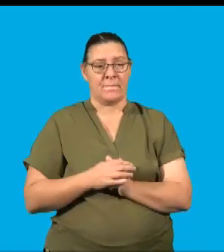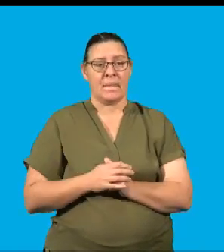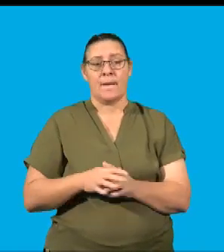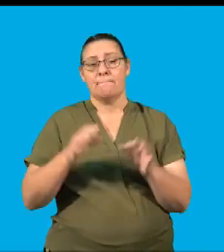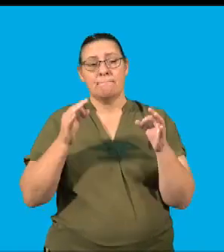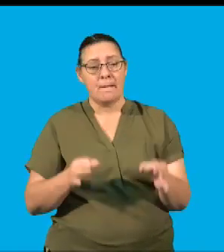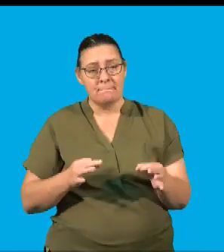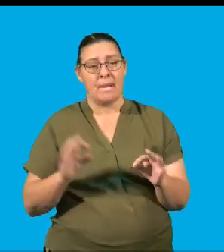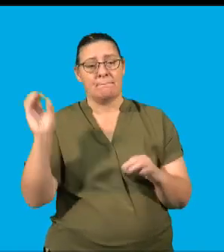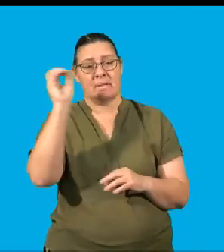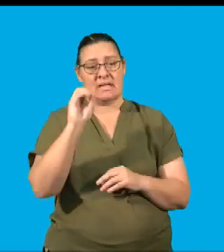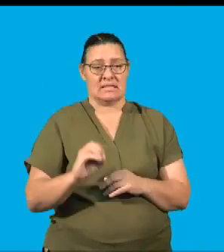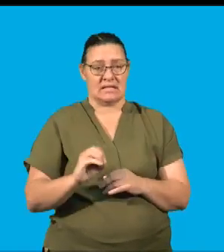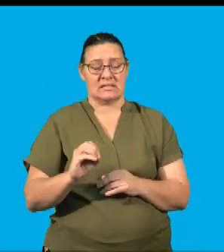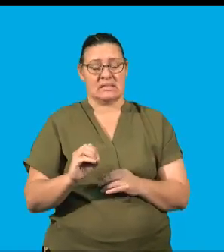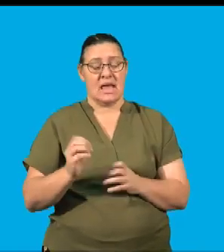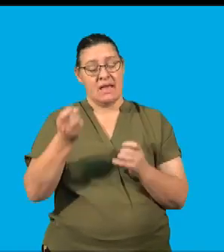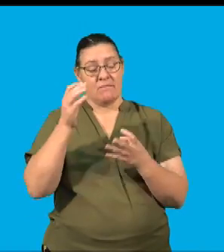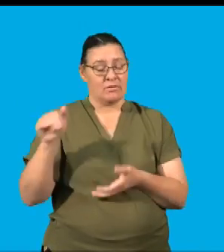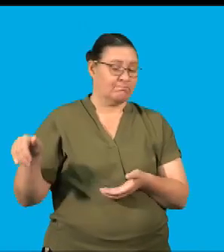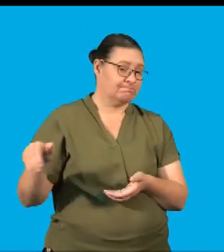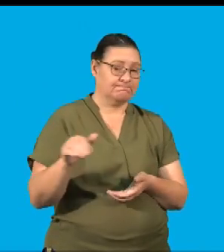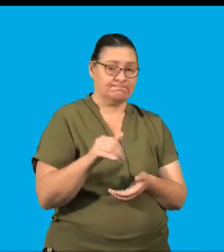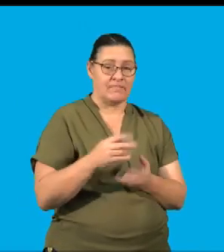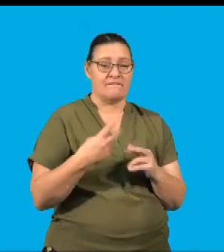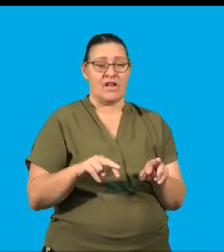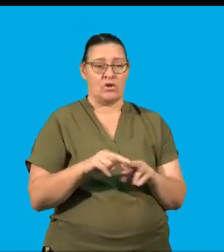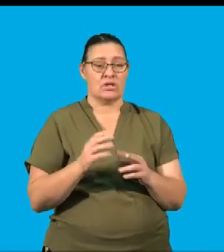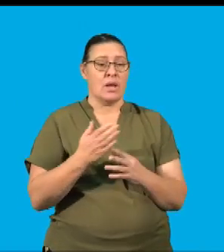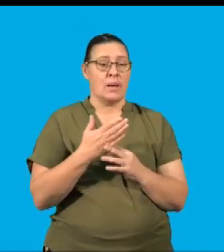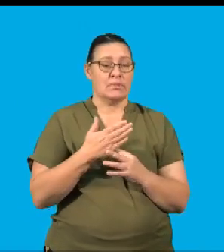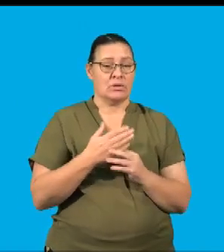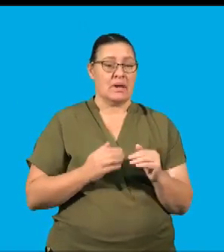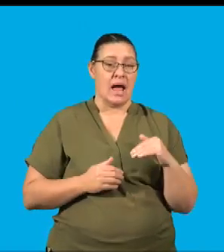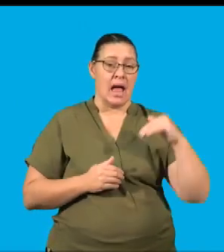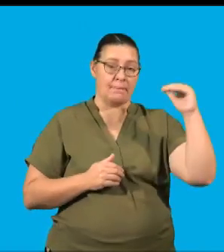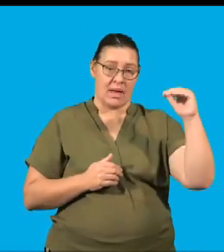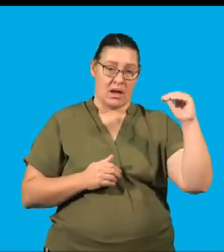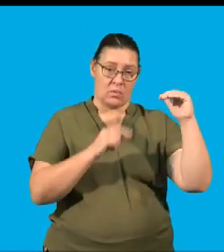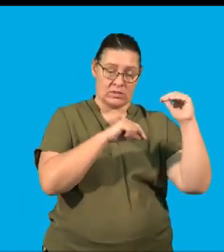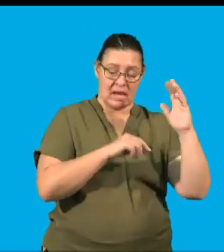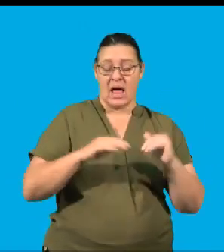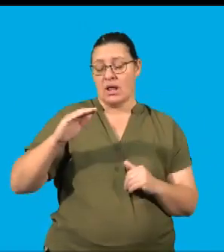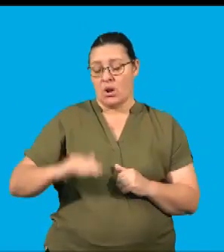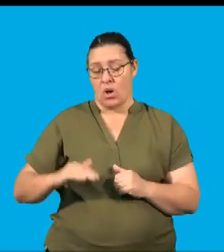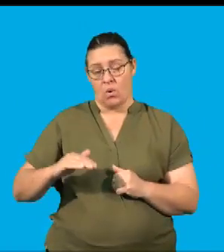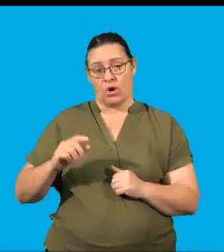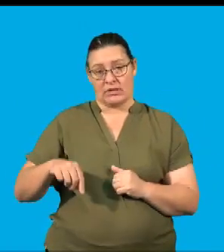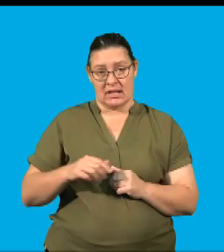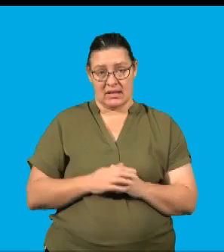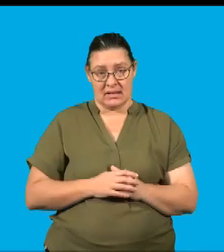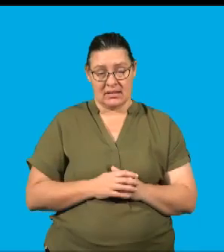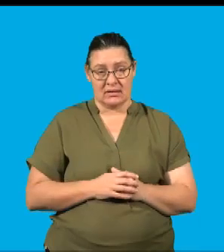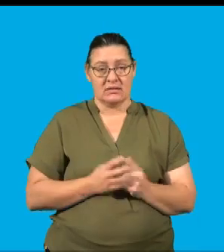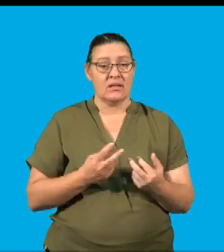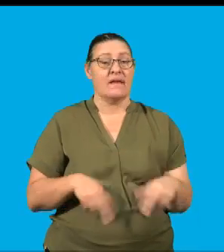3.2, determine the percentage of data values that lies between the upper quartile and the